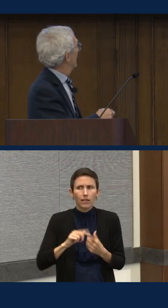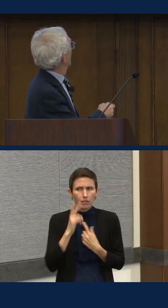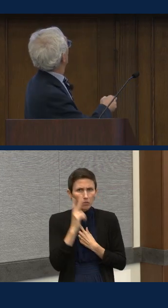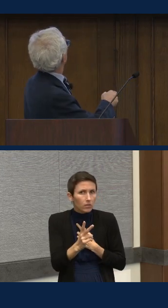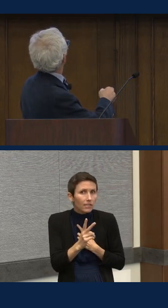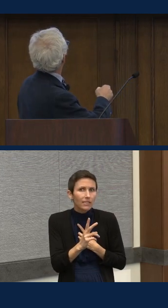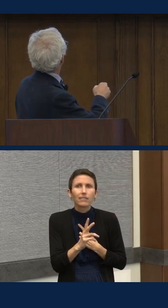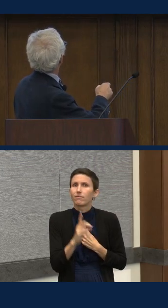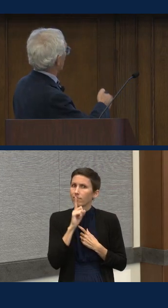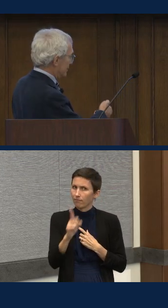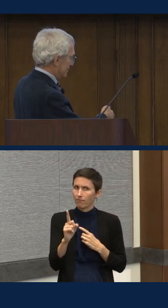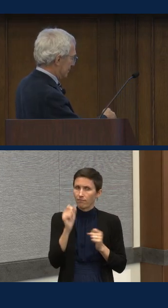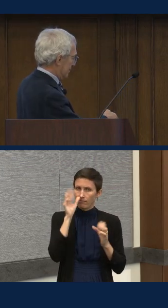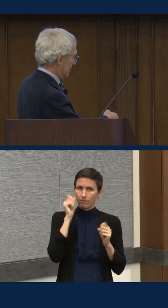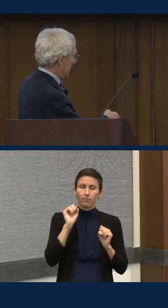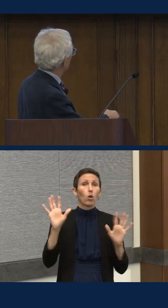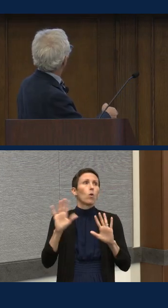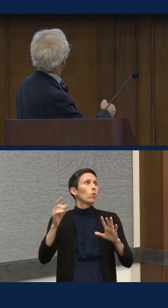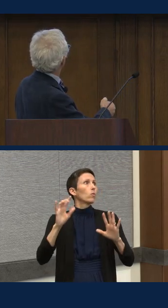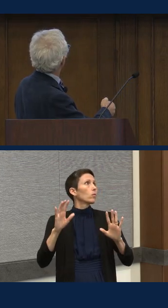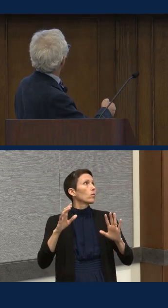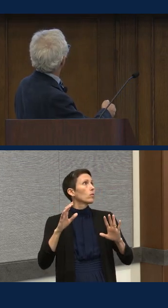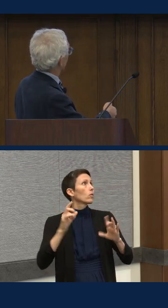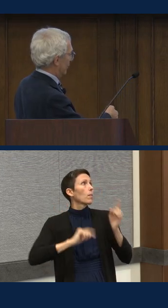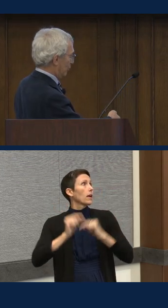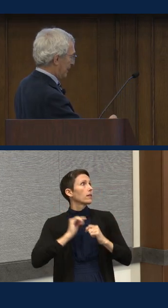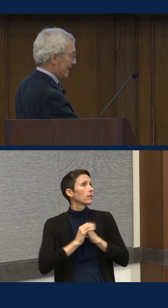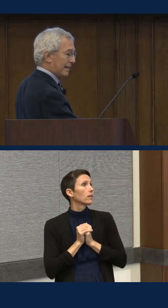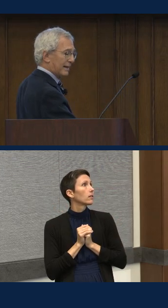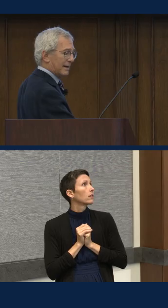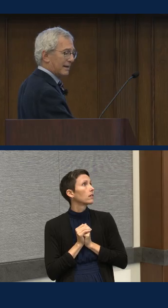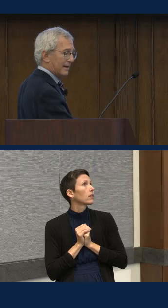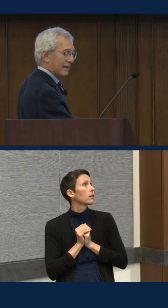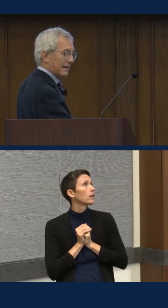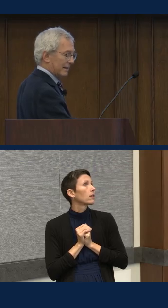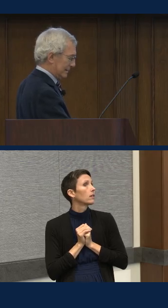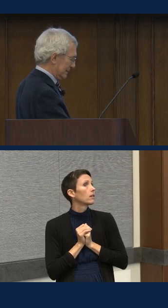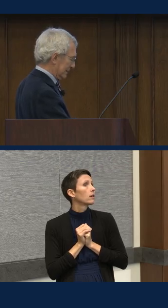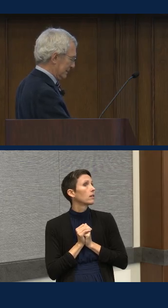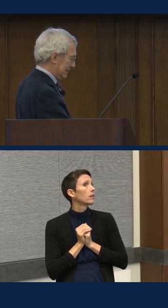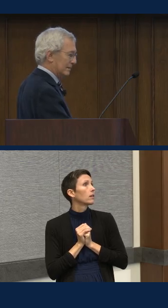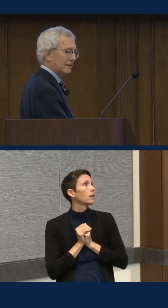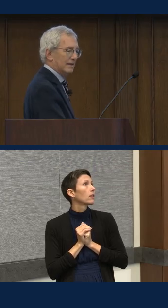things. So, oops, I need to go back.